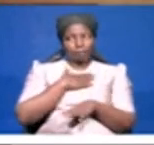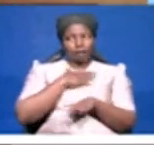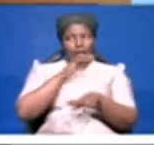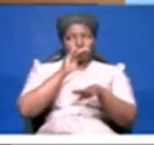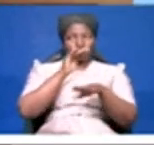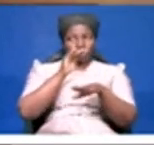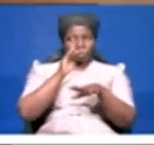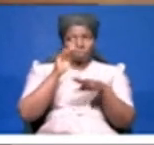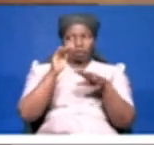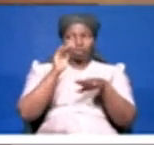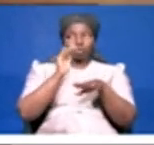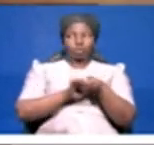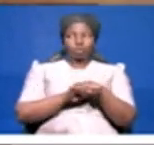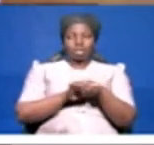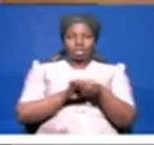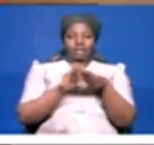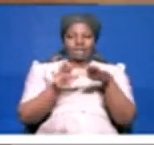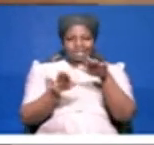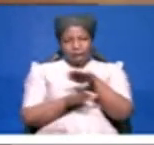morning,